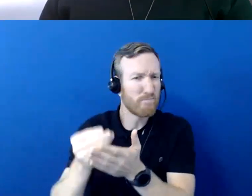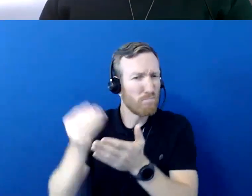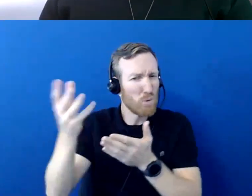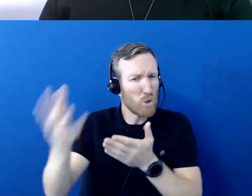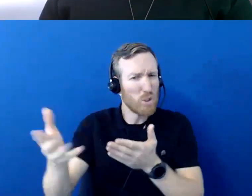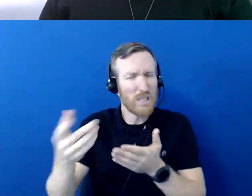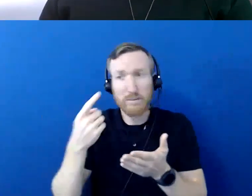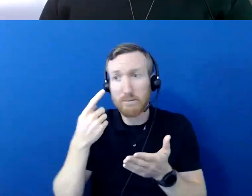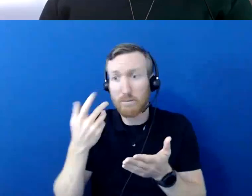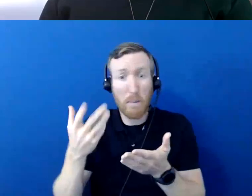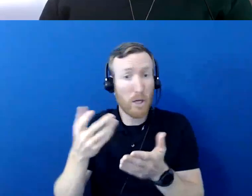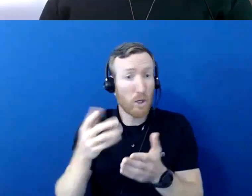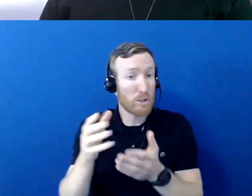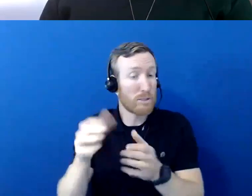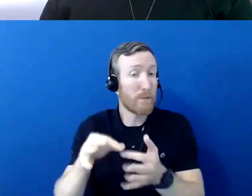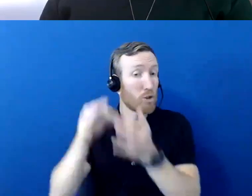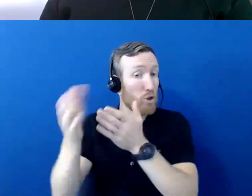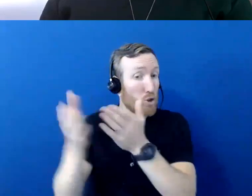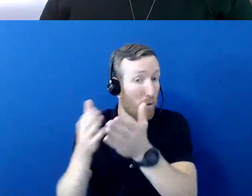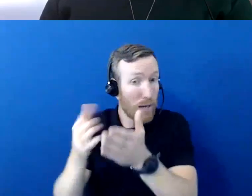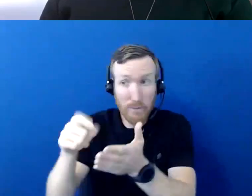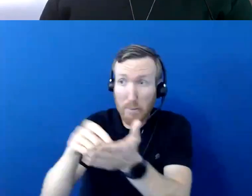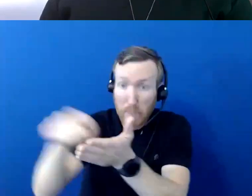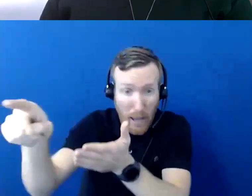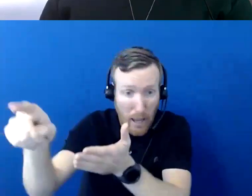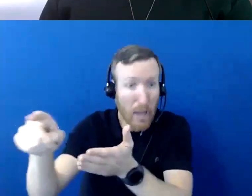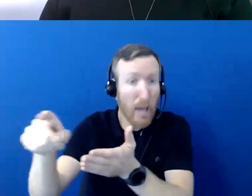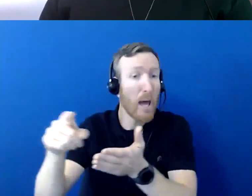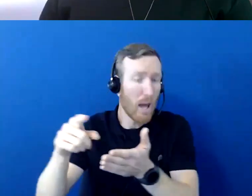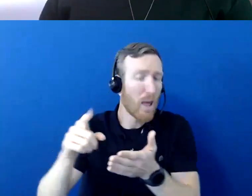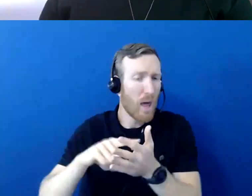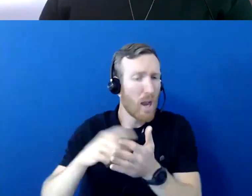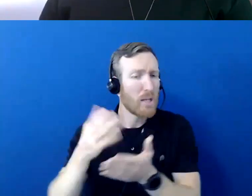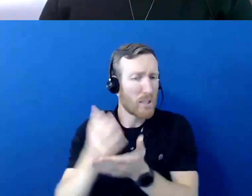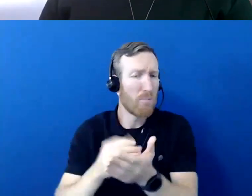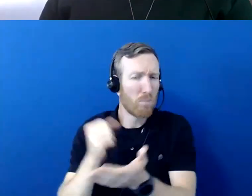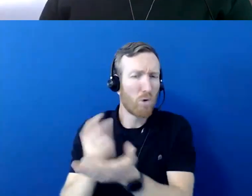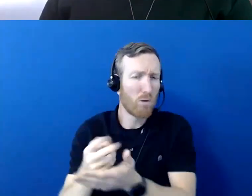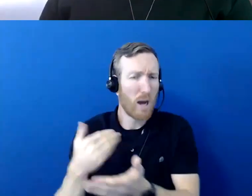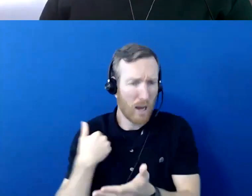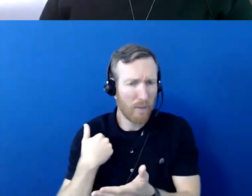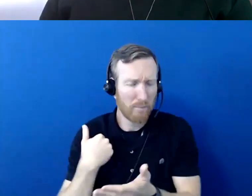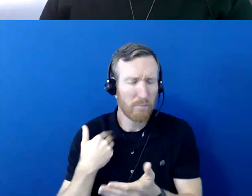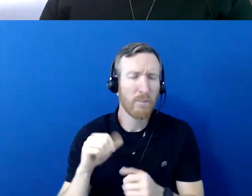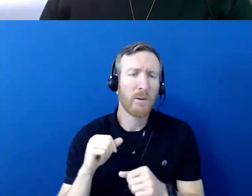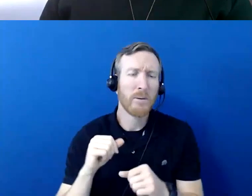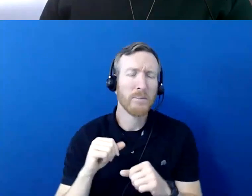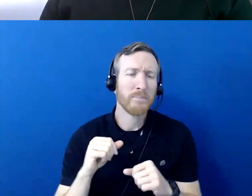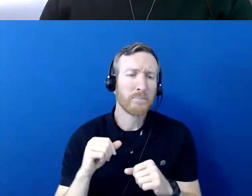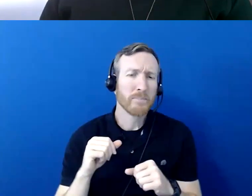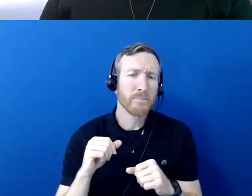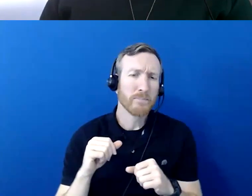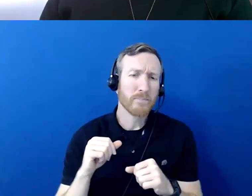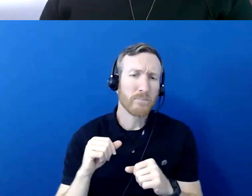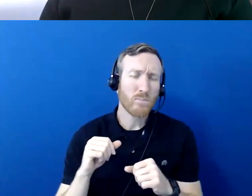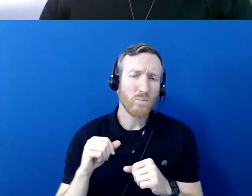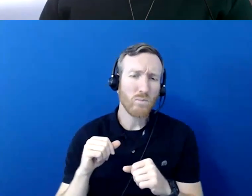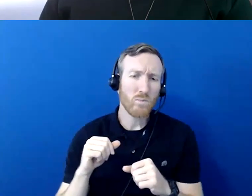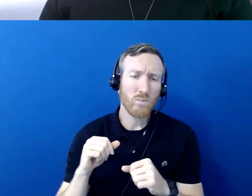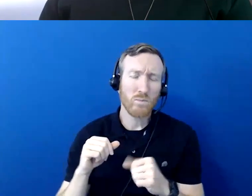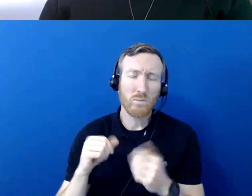include services that need to be paid for, if so, basically, if there